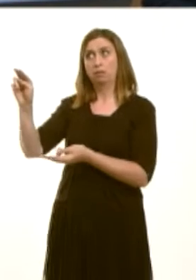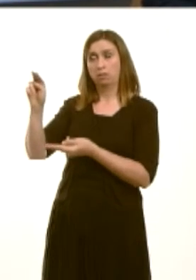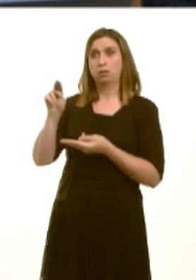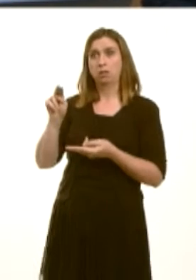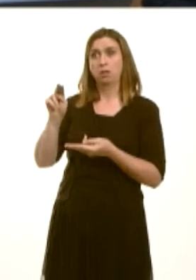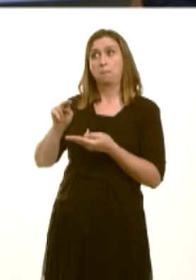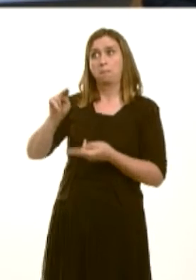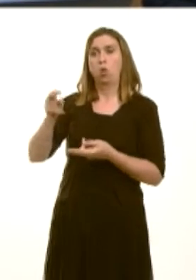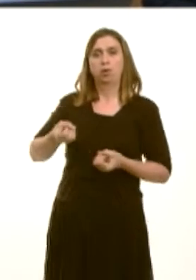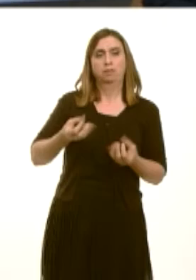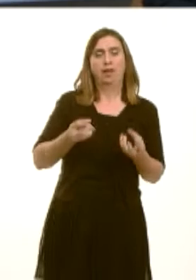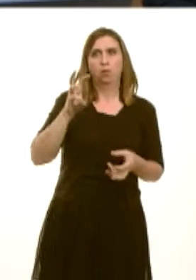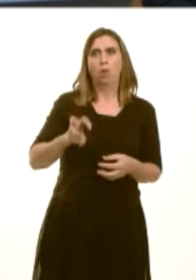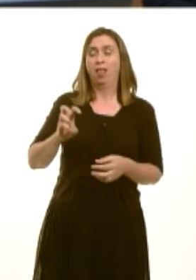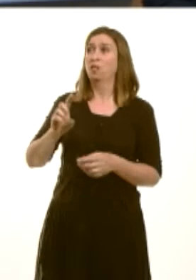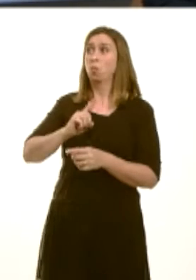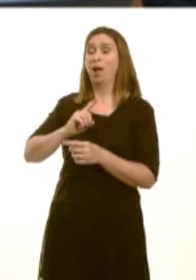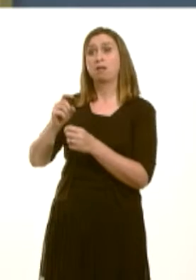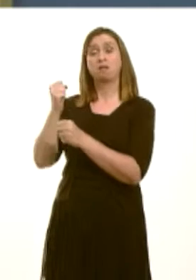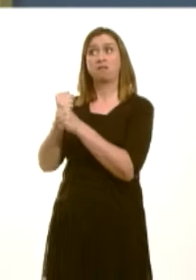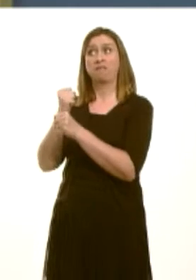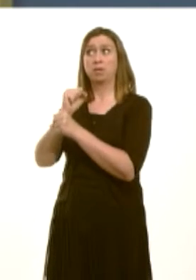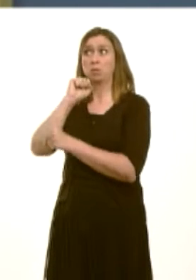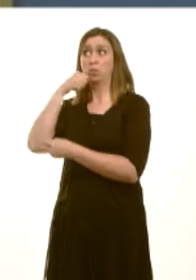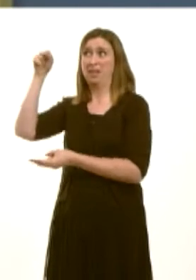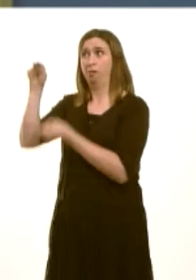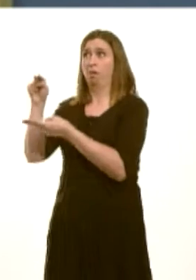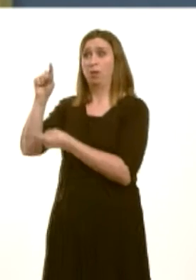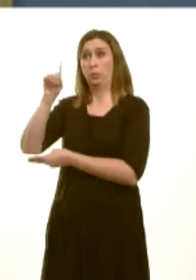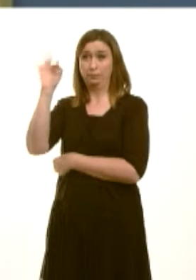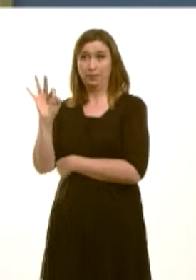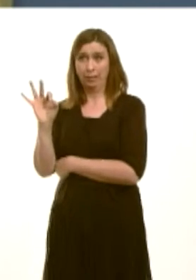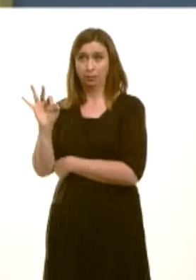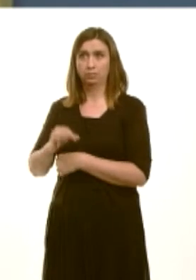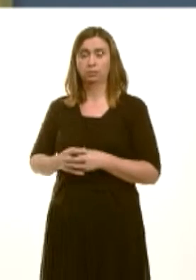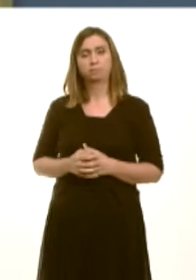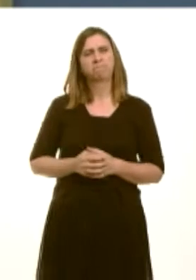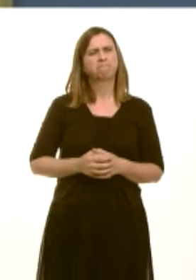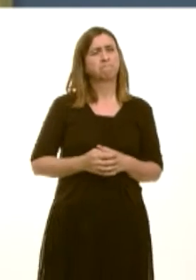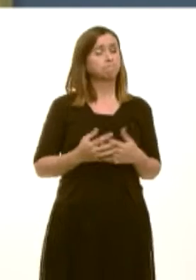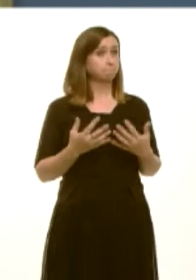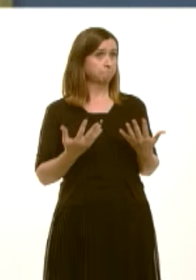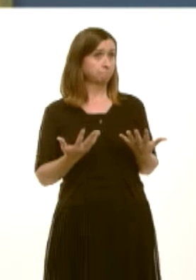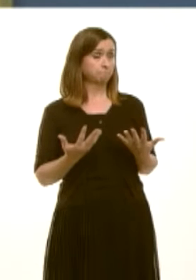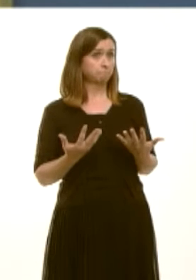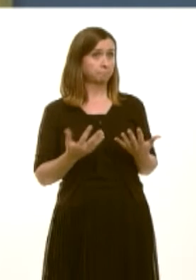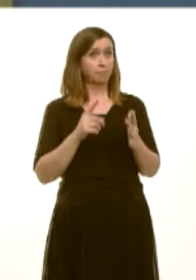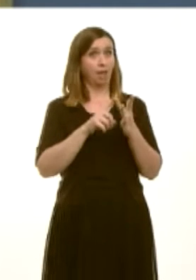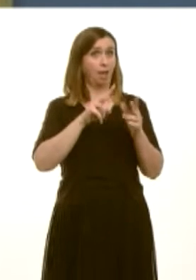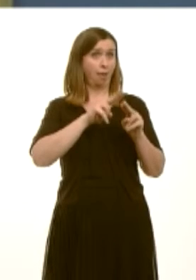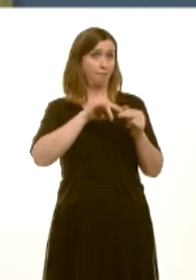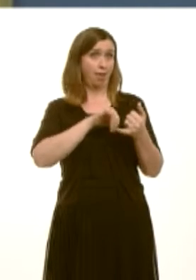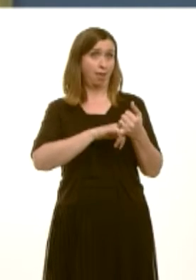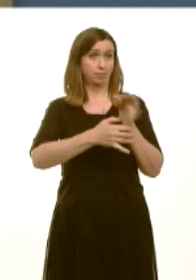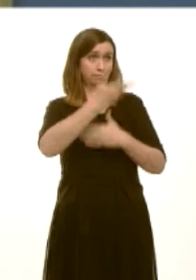20% decrease we could expect under a Conservative government. Well, that's not the information that's been provided to us by the IFS,